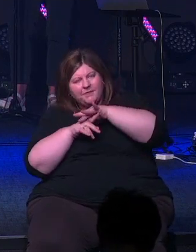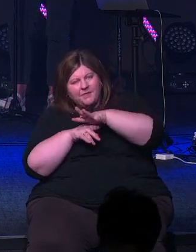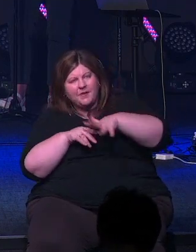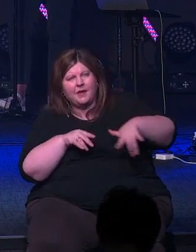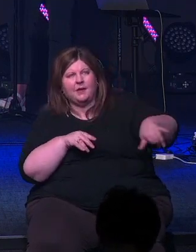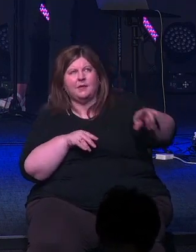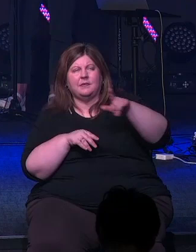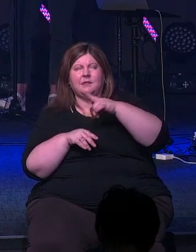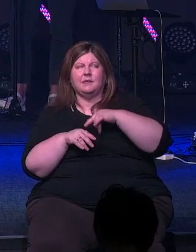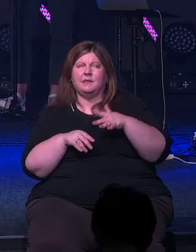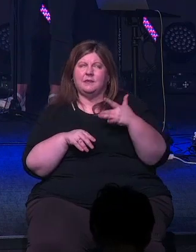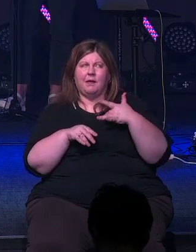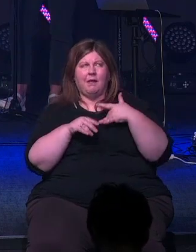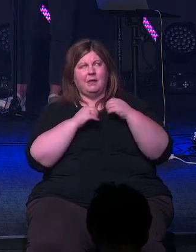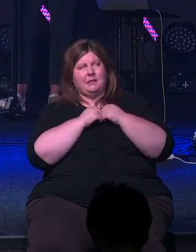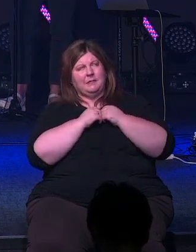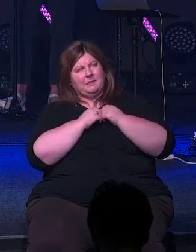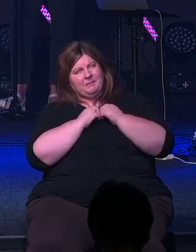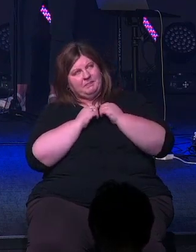you would open our hearts today,